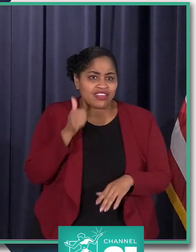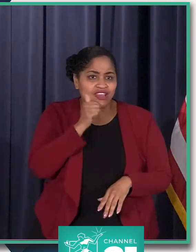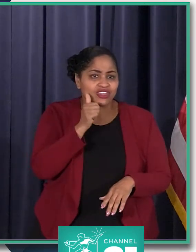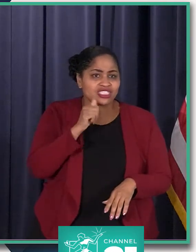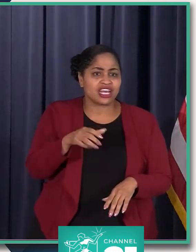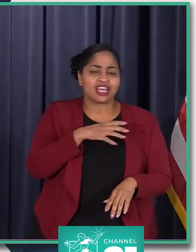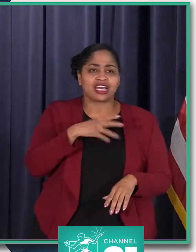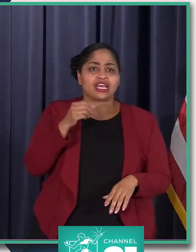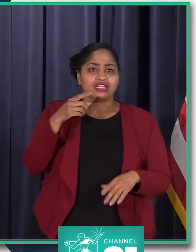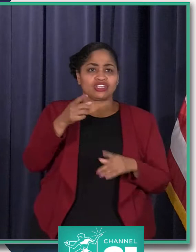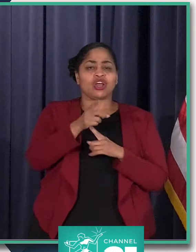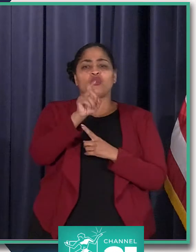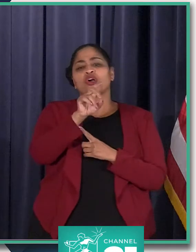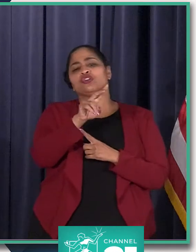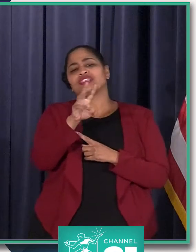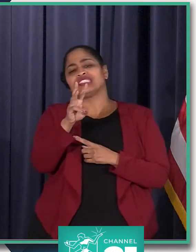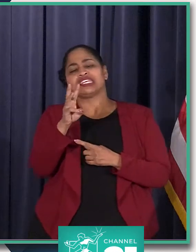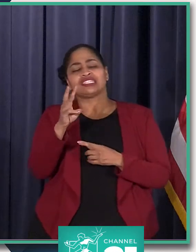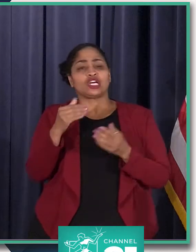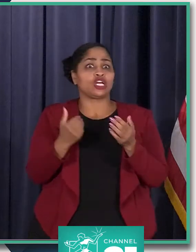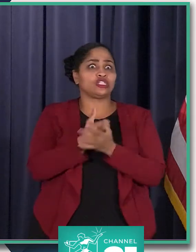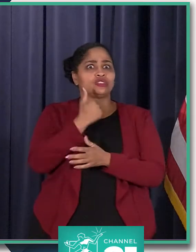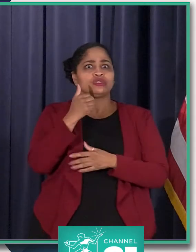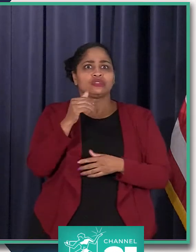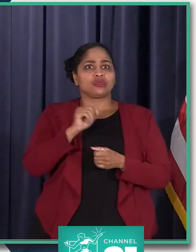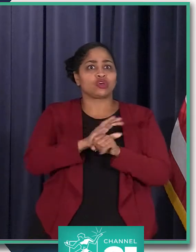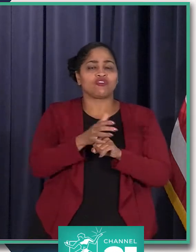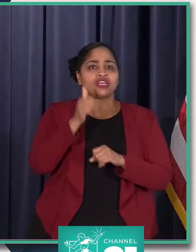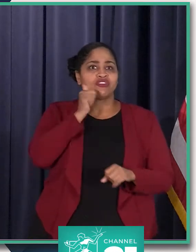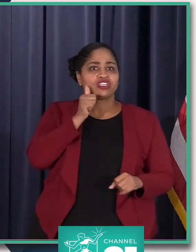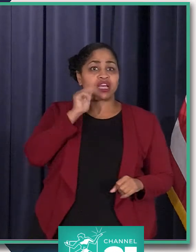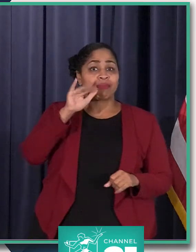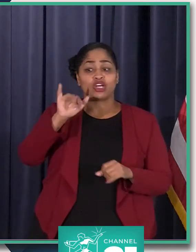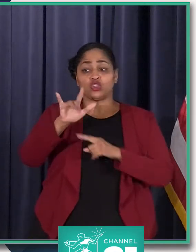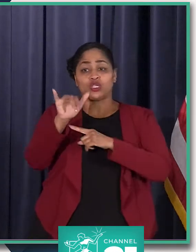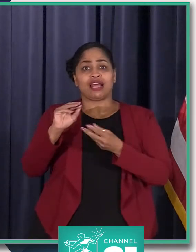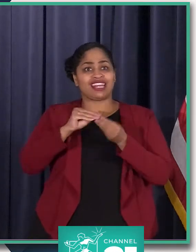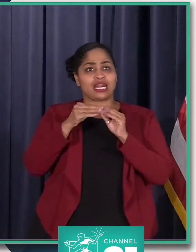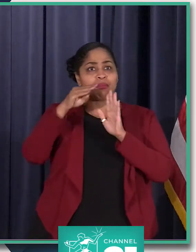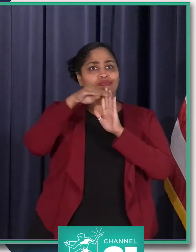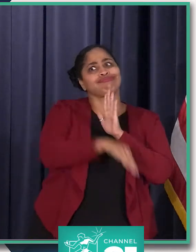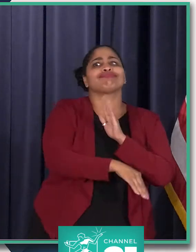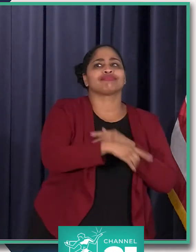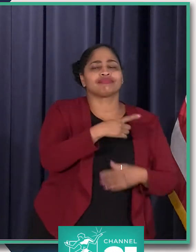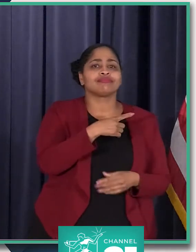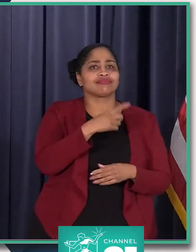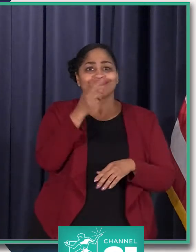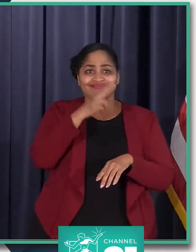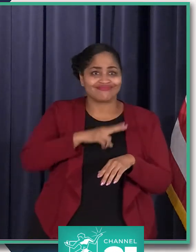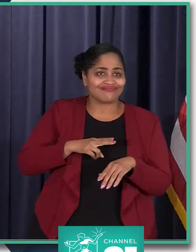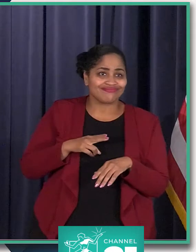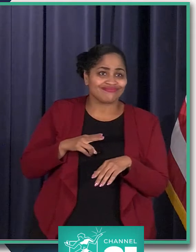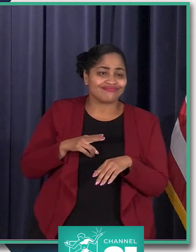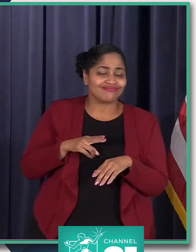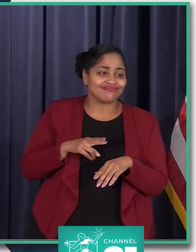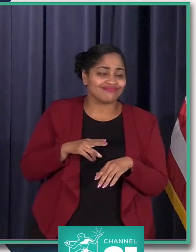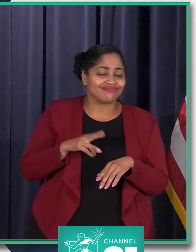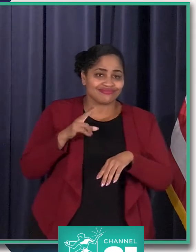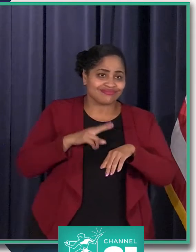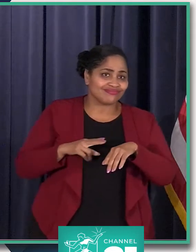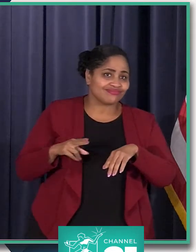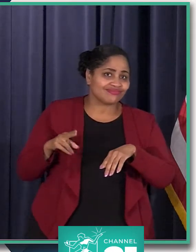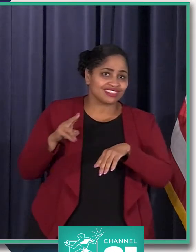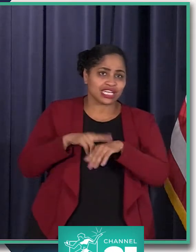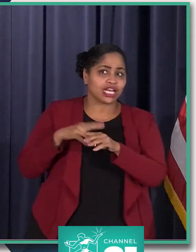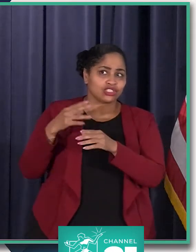getting 126 new cases a day. By July, this is what the national commentators